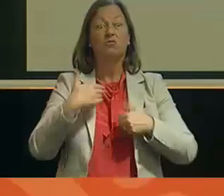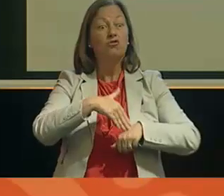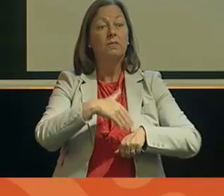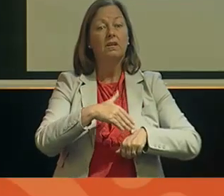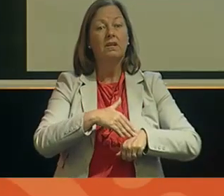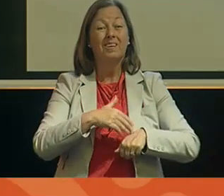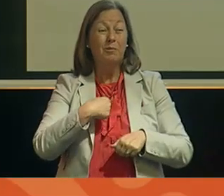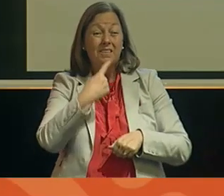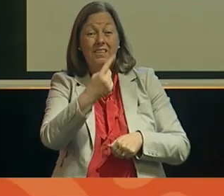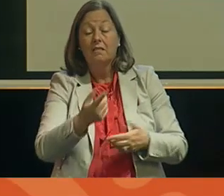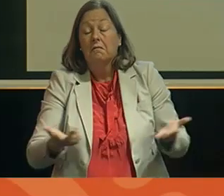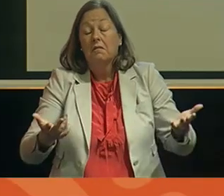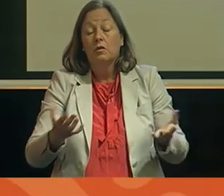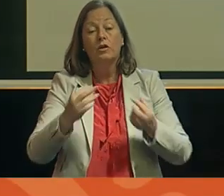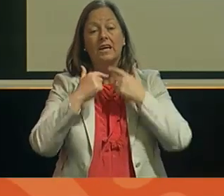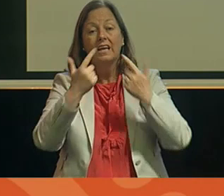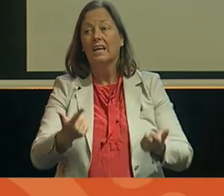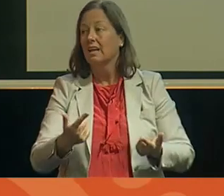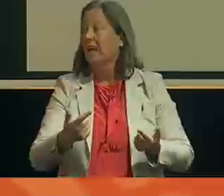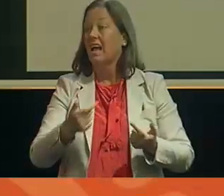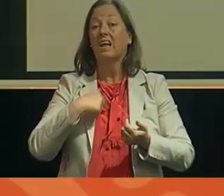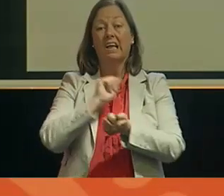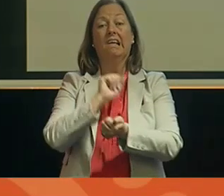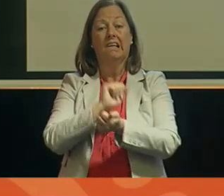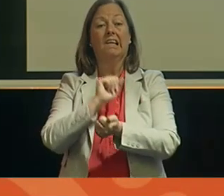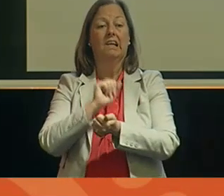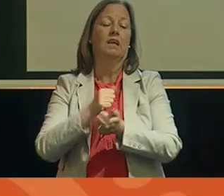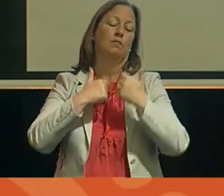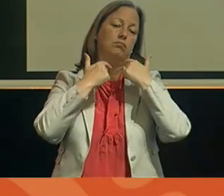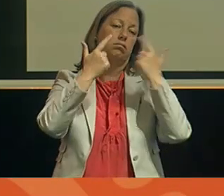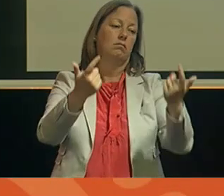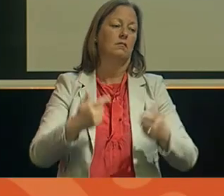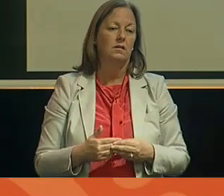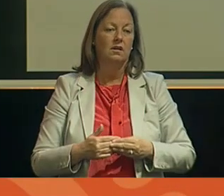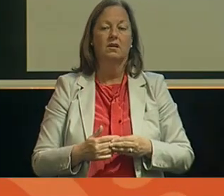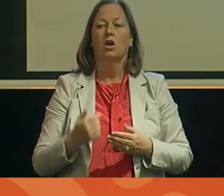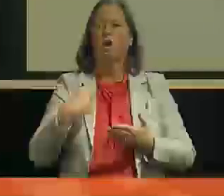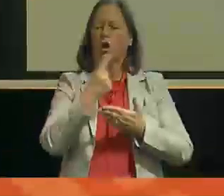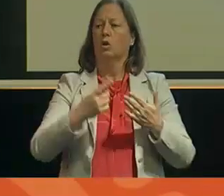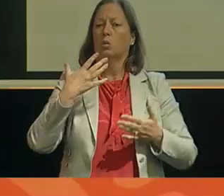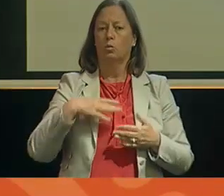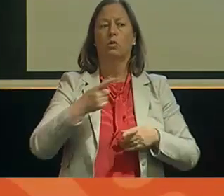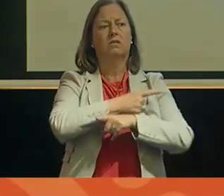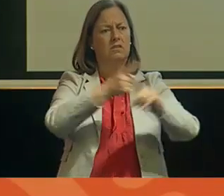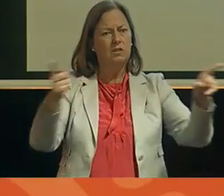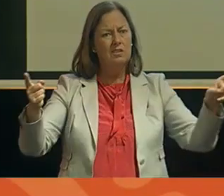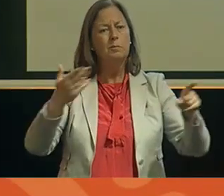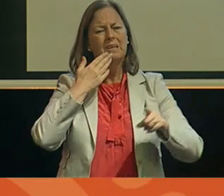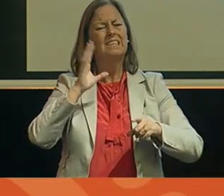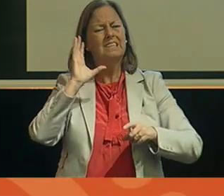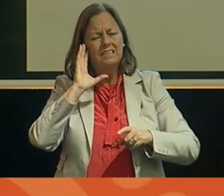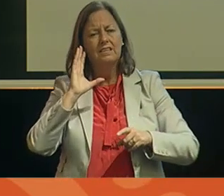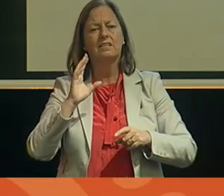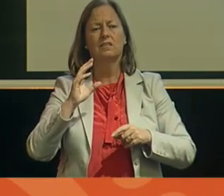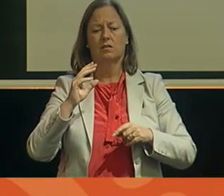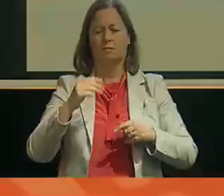don't care because I've gone through so much in prison that I don't really care anymore. What I want is basically for people out there to listen to the voice